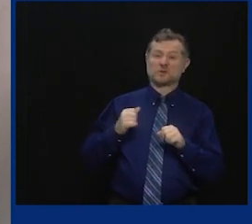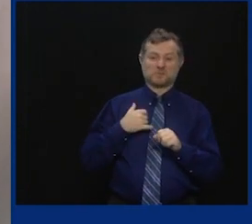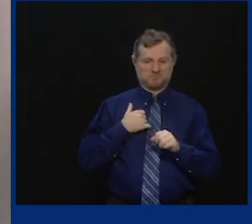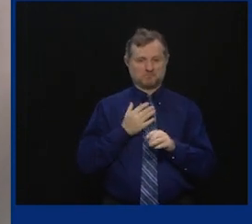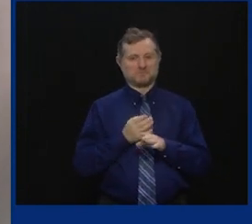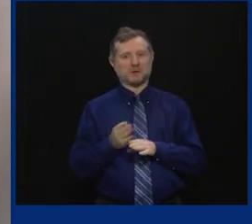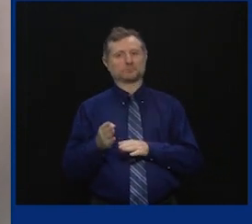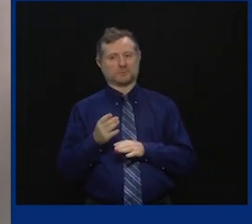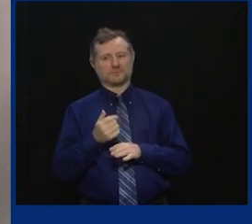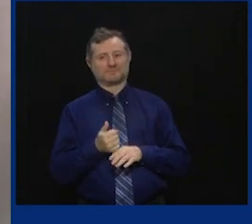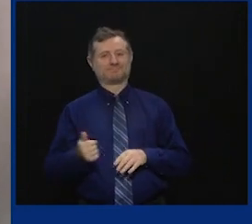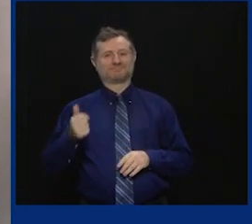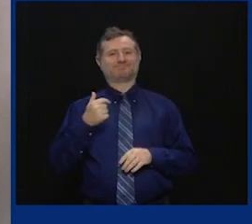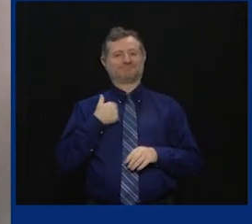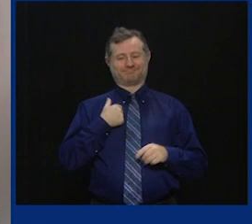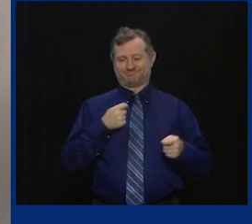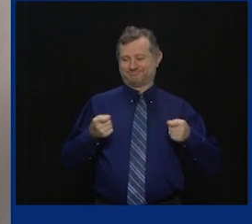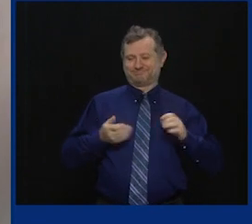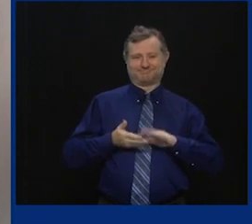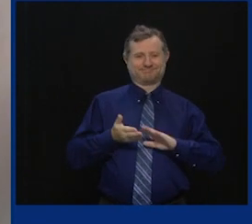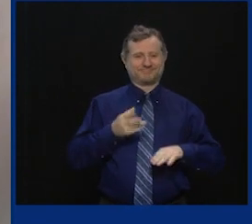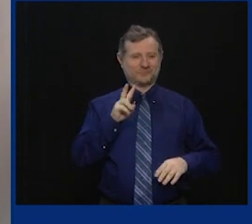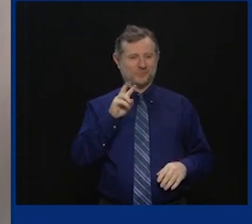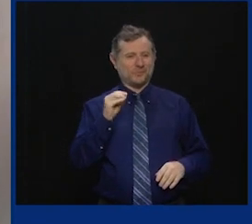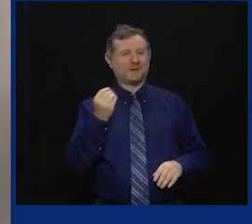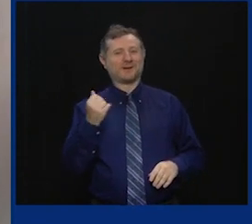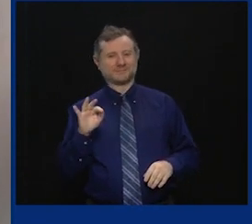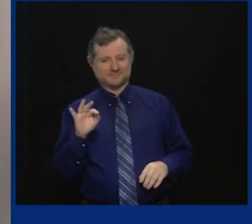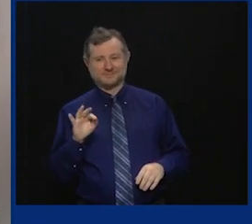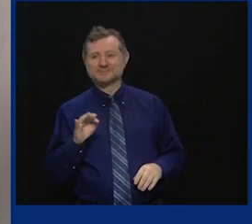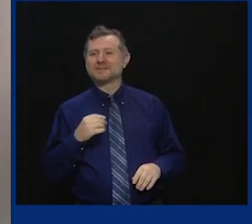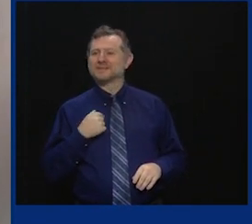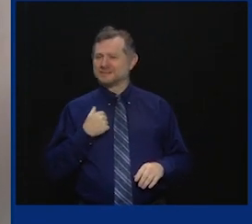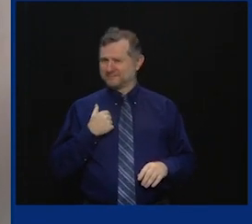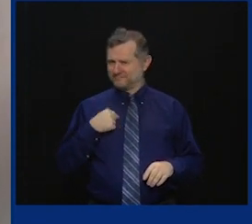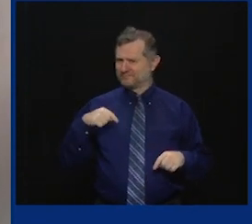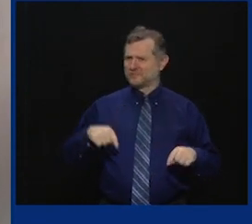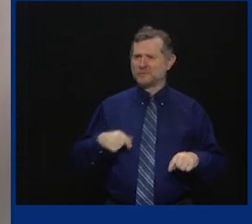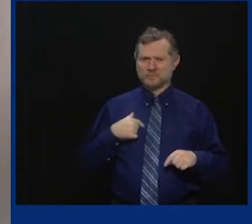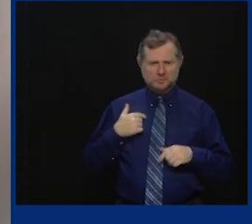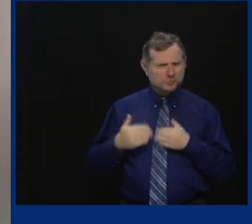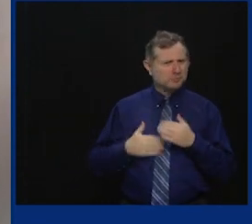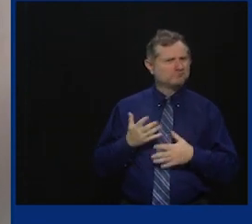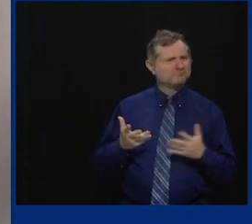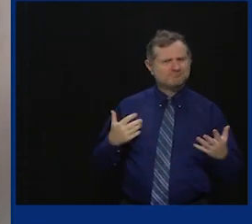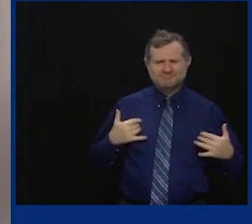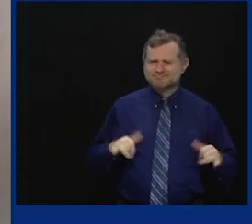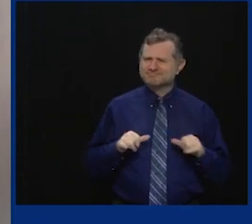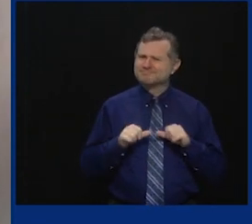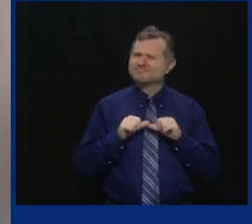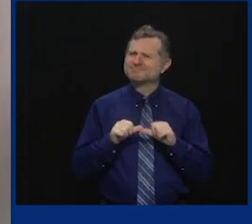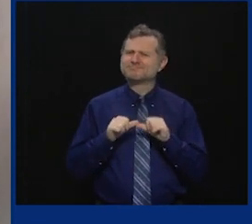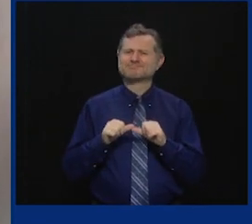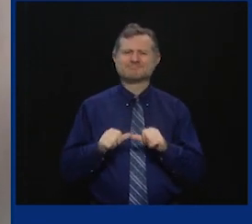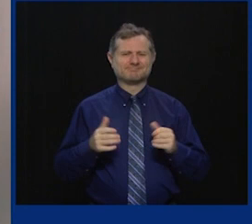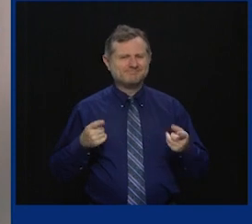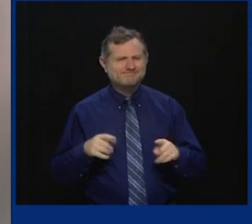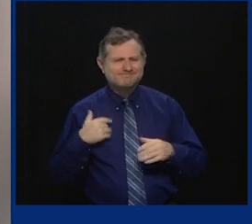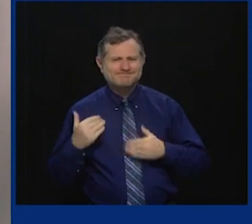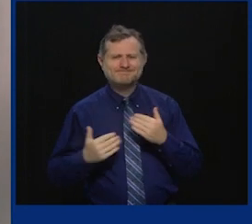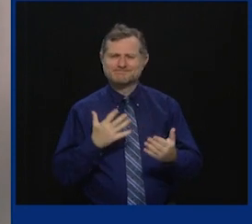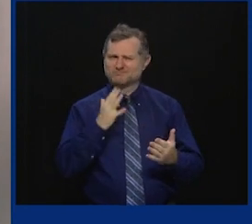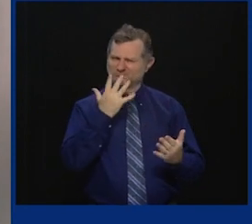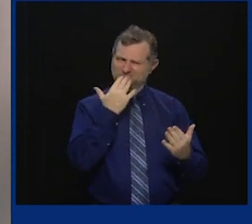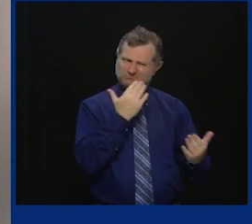2019, we have been the place where progress continues to happen. And I want to again give a shout out to my